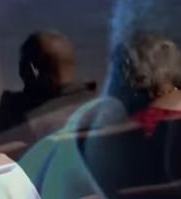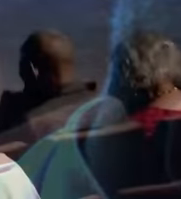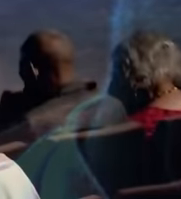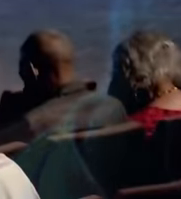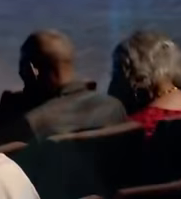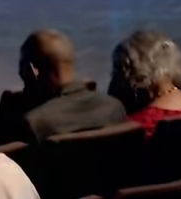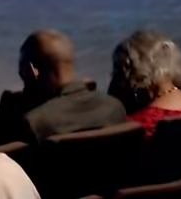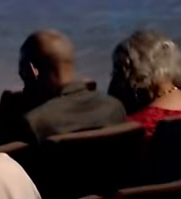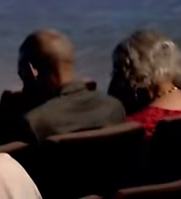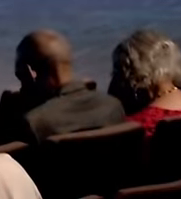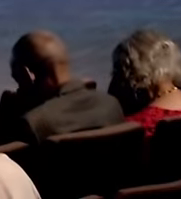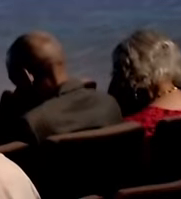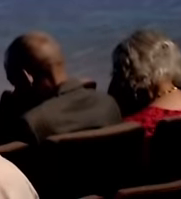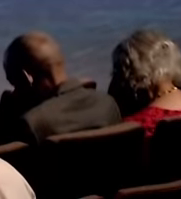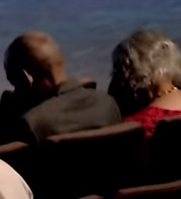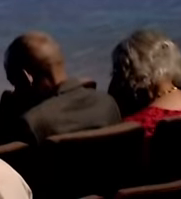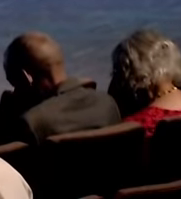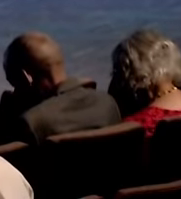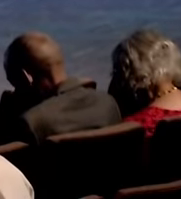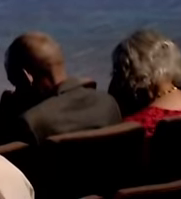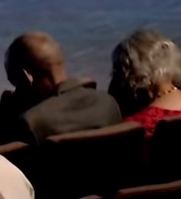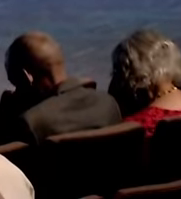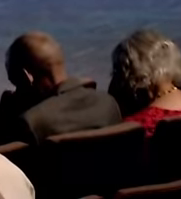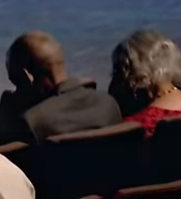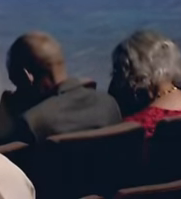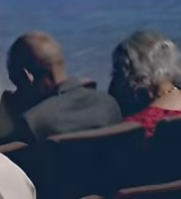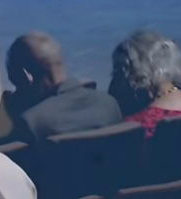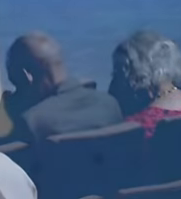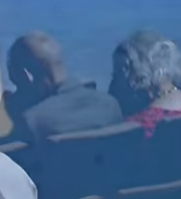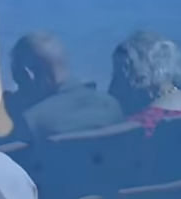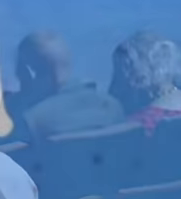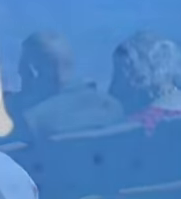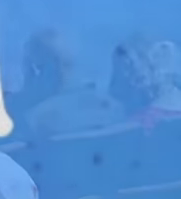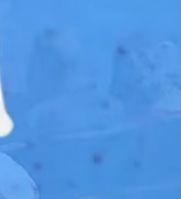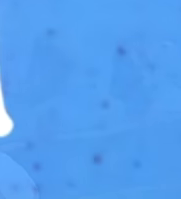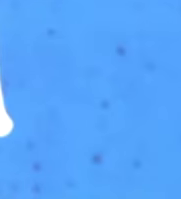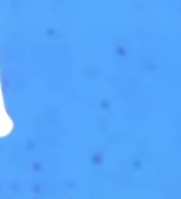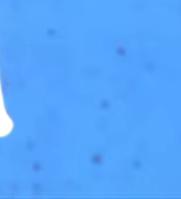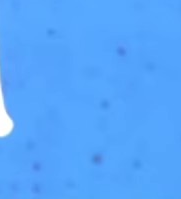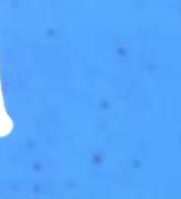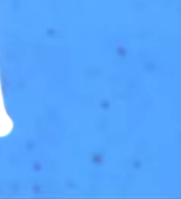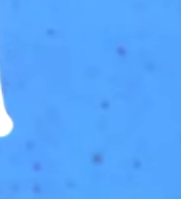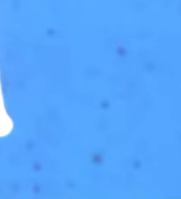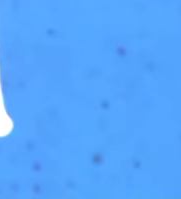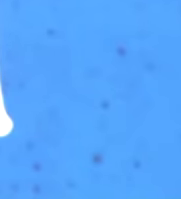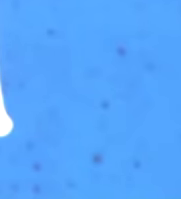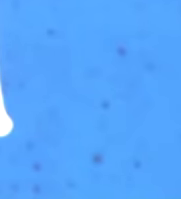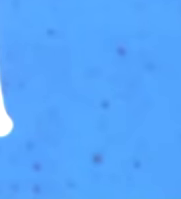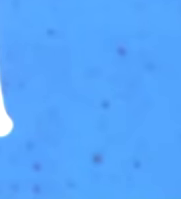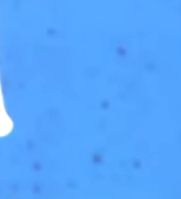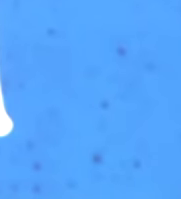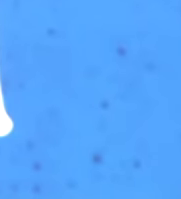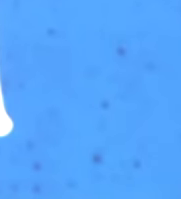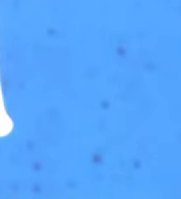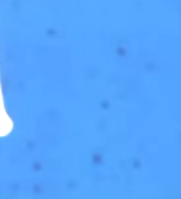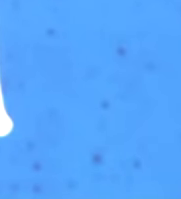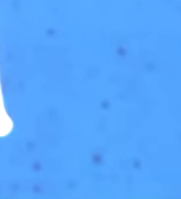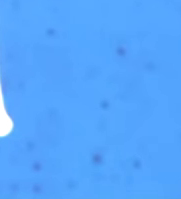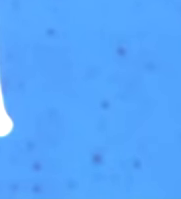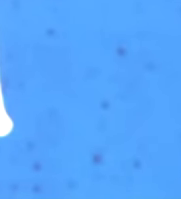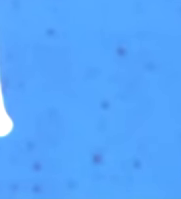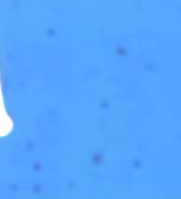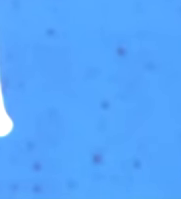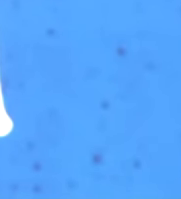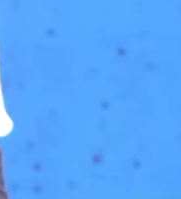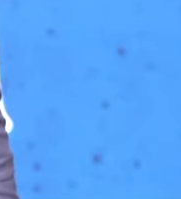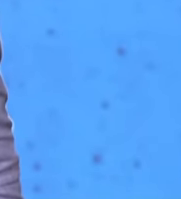we know this is beyond us, but we trust you to see us through it. We trust it. We pray for every family that's